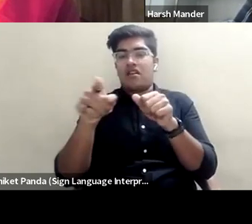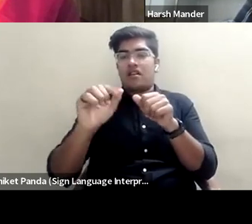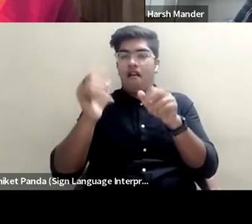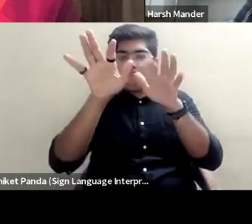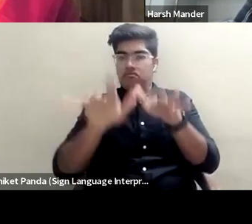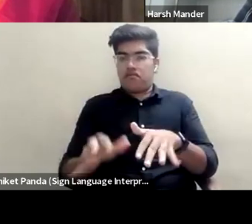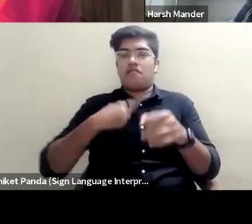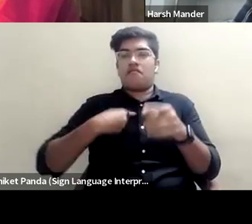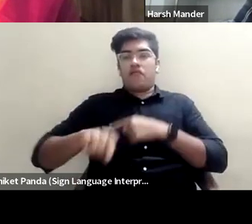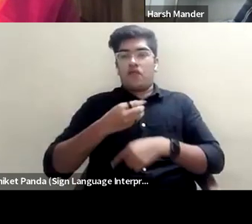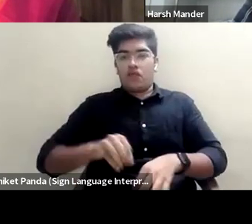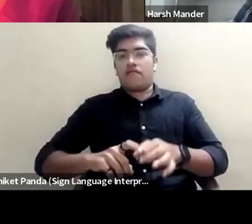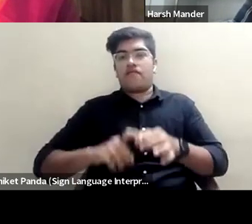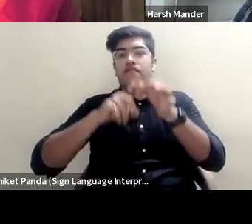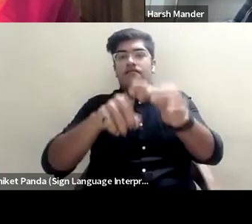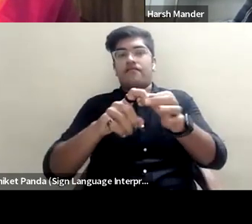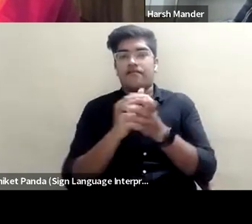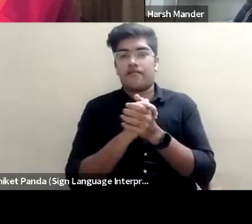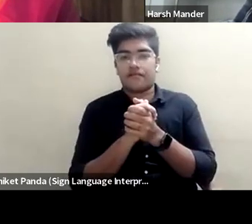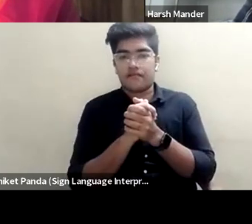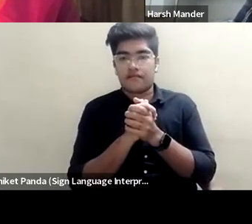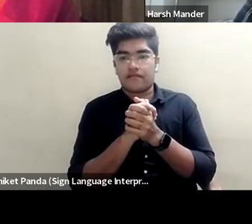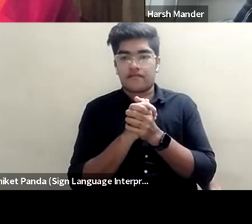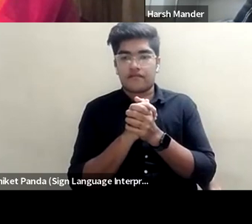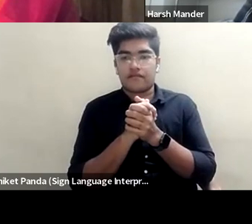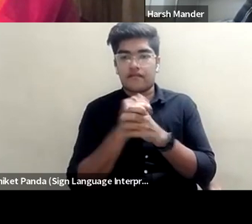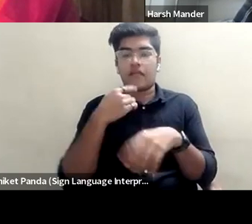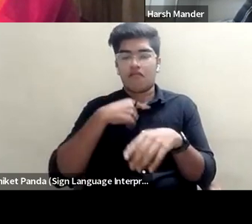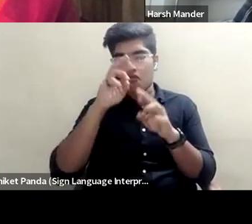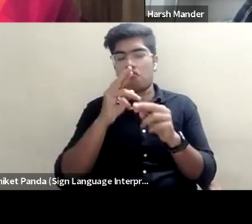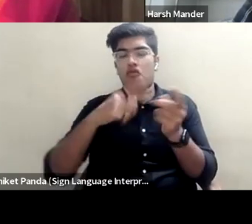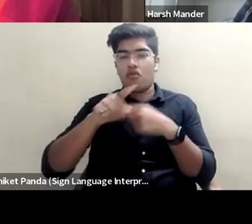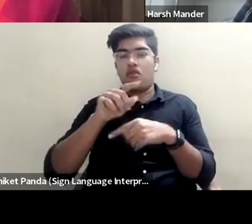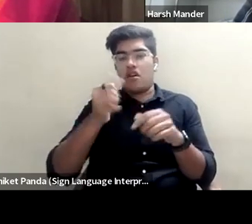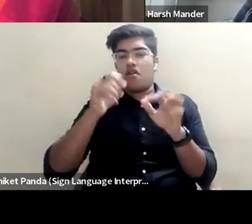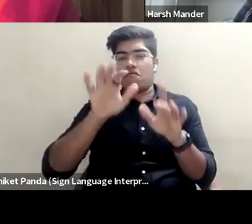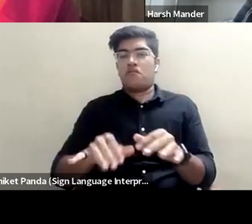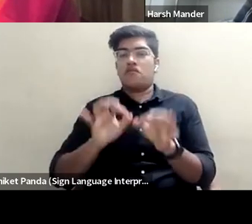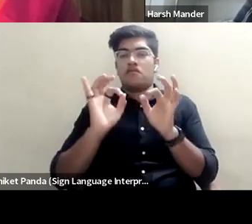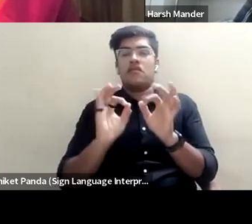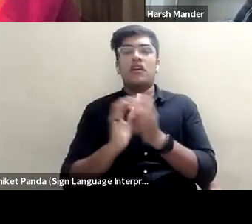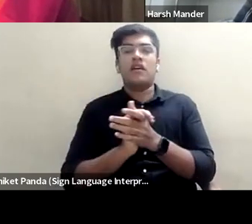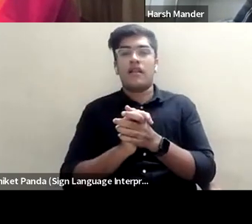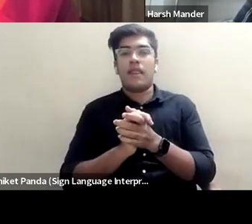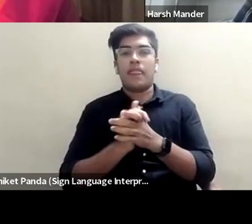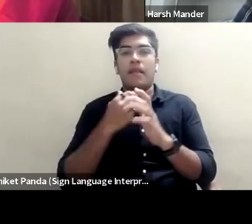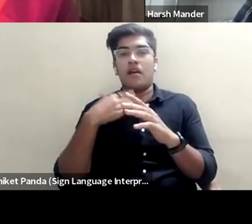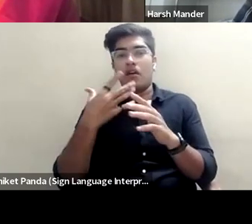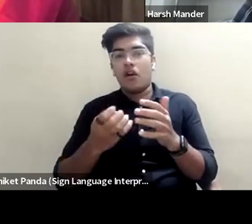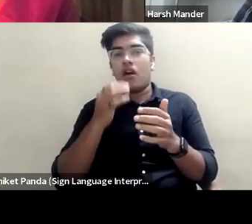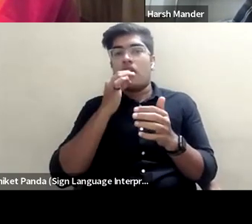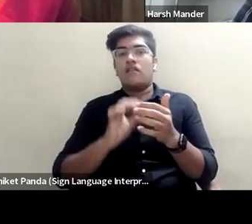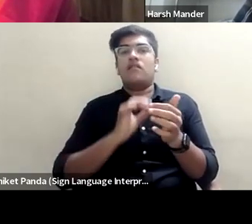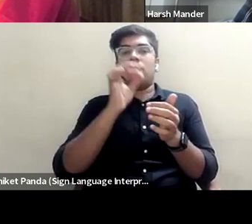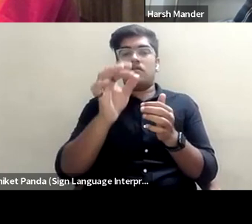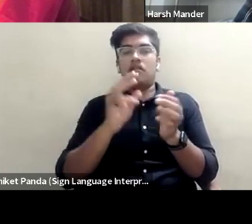asking the questions. I'll sort of, I'm sure you all of you can frame it better. What Ms. Meira Kumar actually sort of described